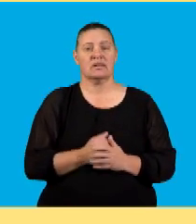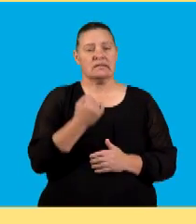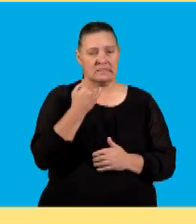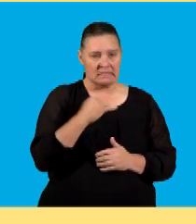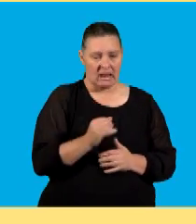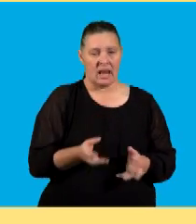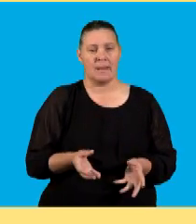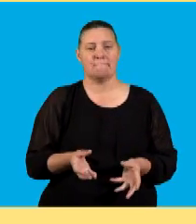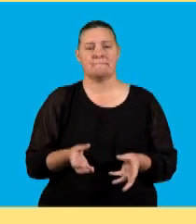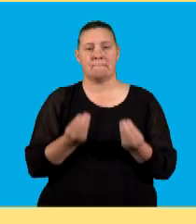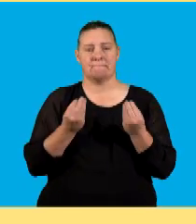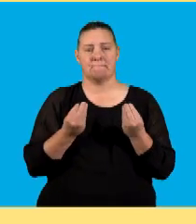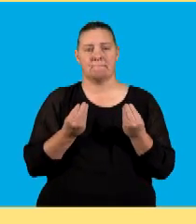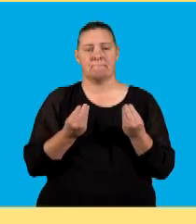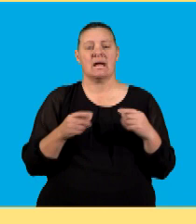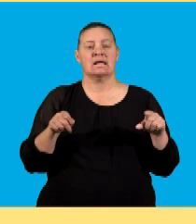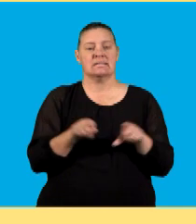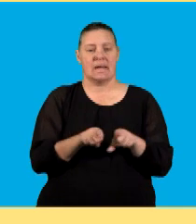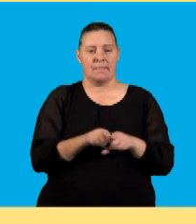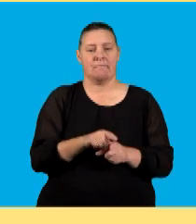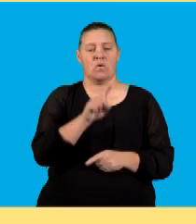she will still get the same